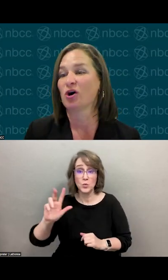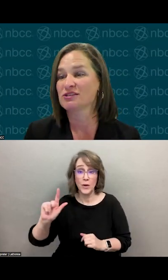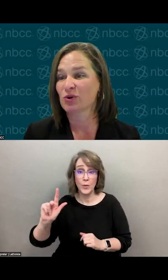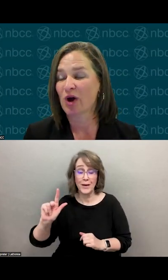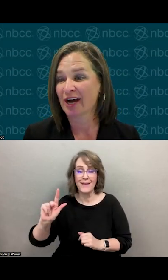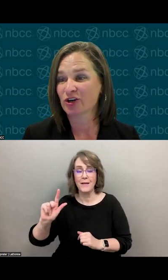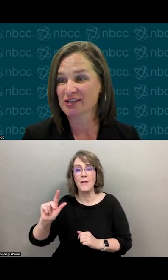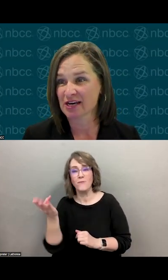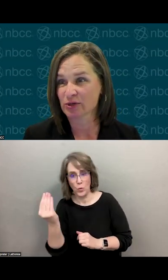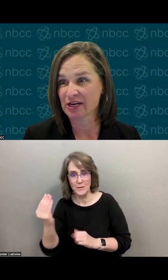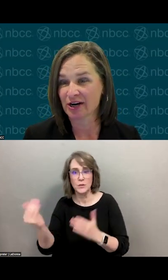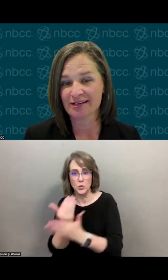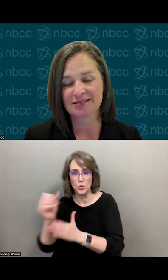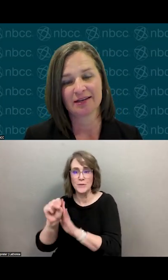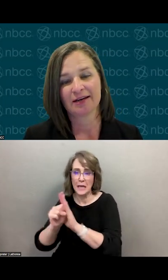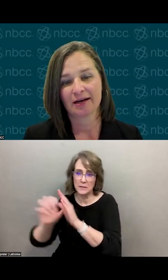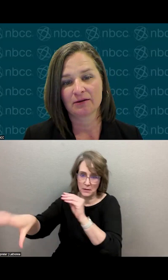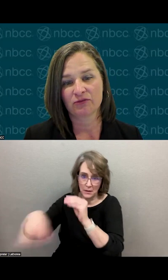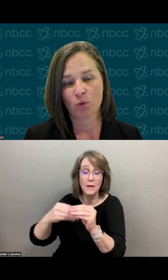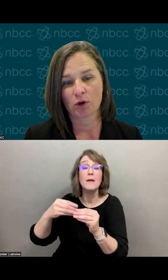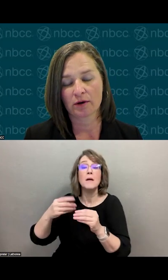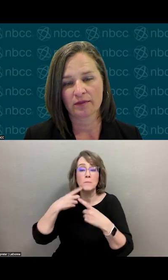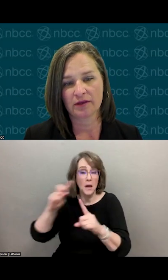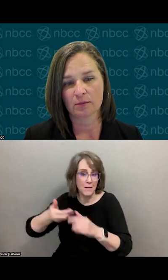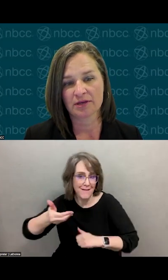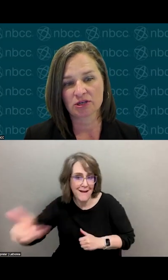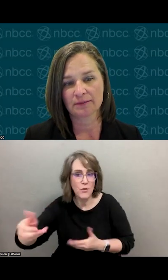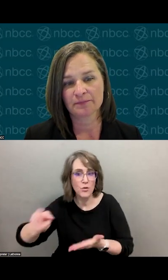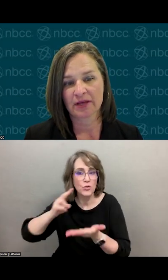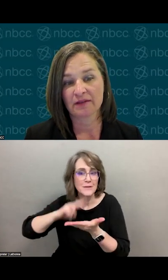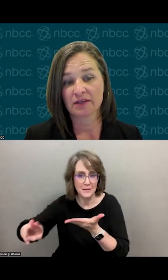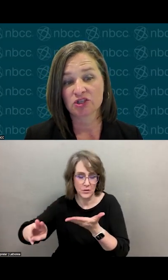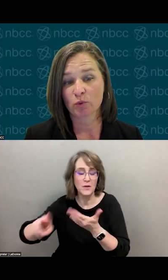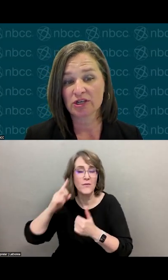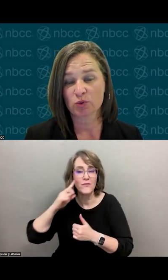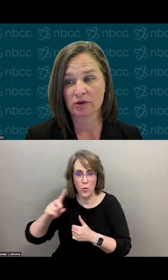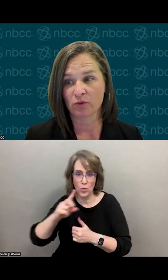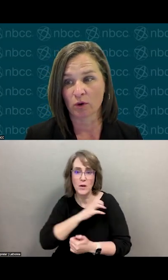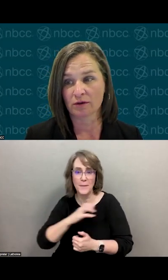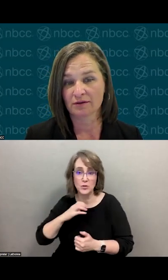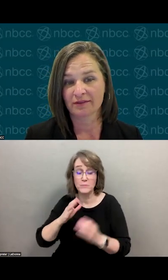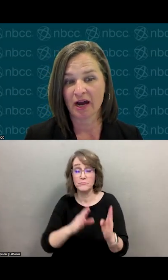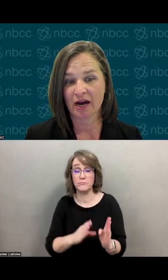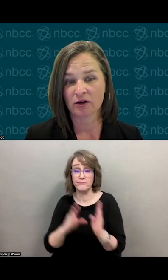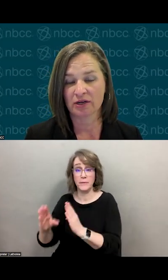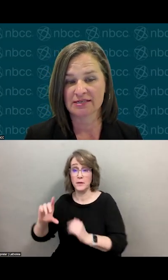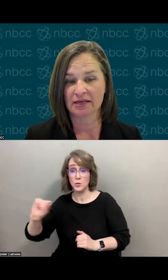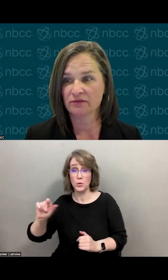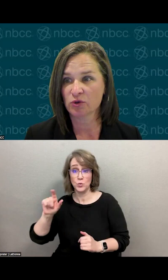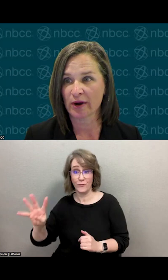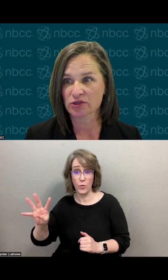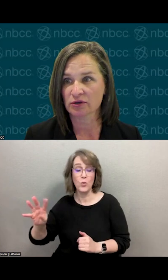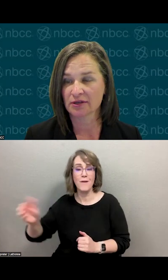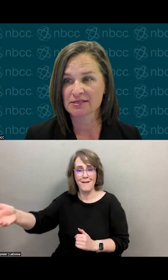They also hired a secretariat for the commission. And then in 2024, they hired an